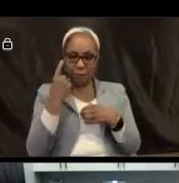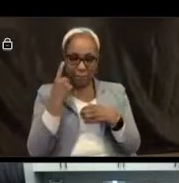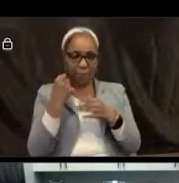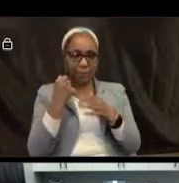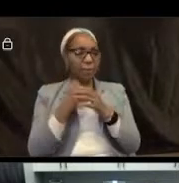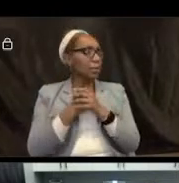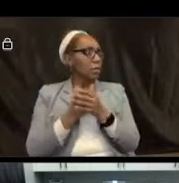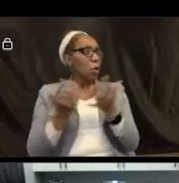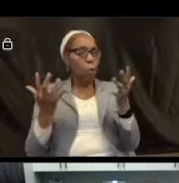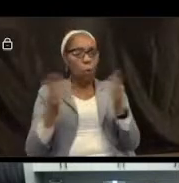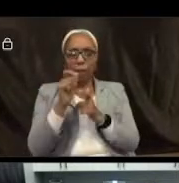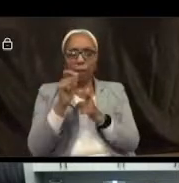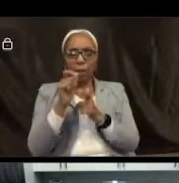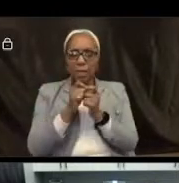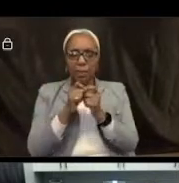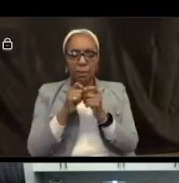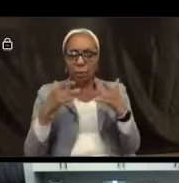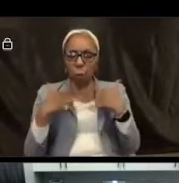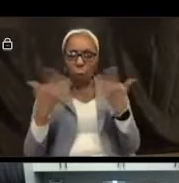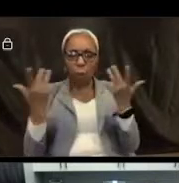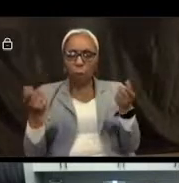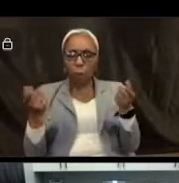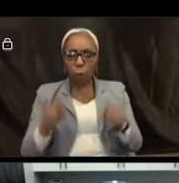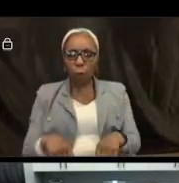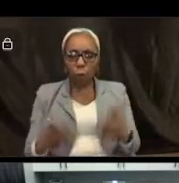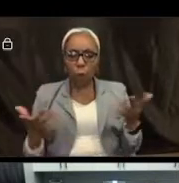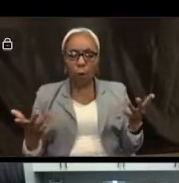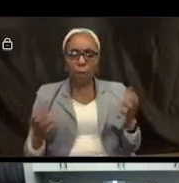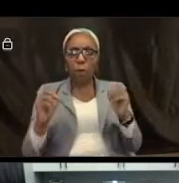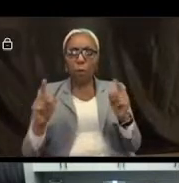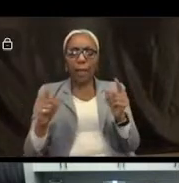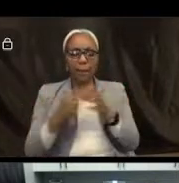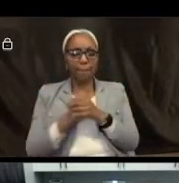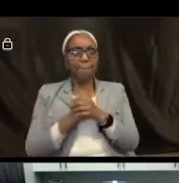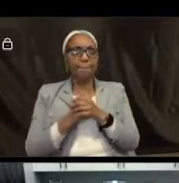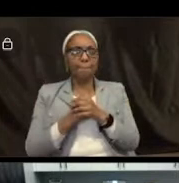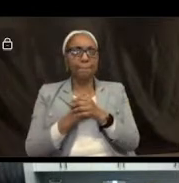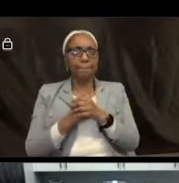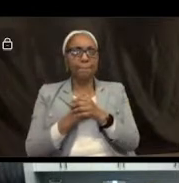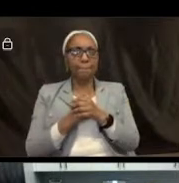to what exactly was going on. As far as I know,